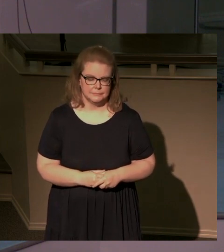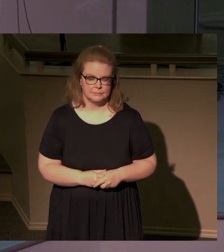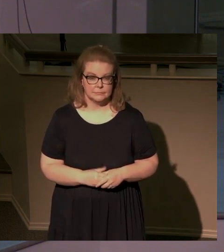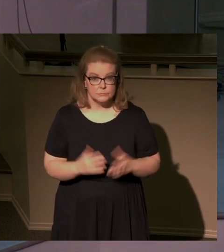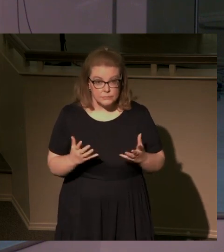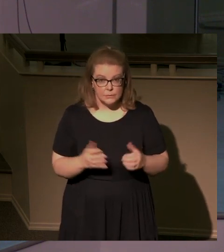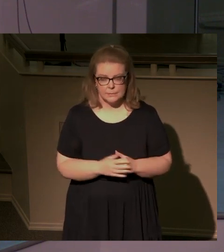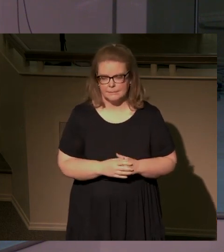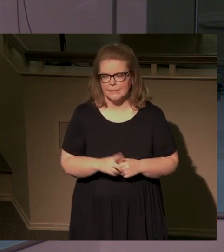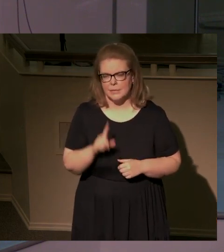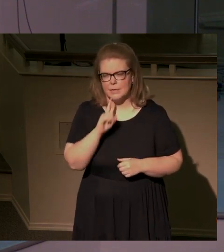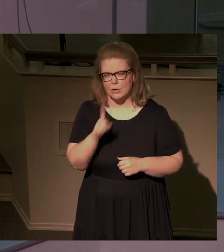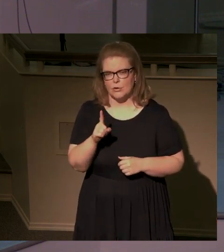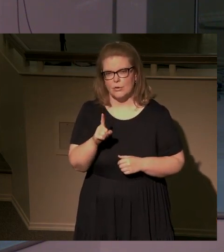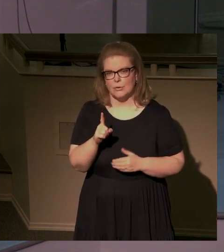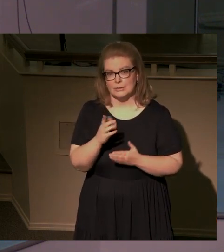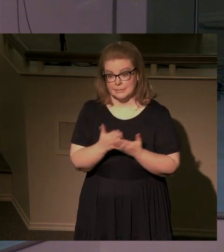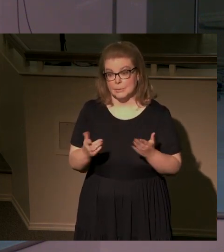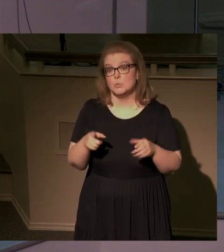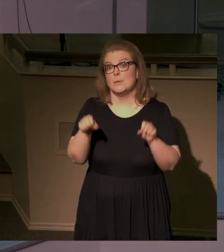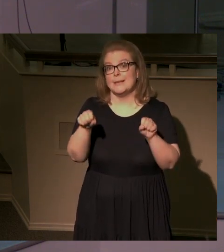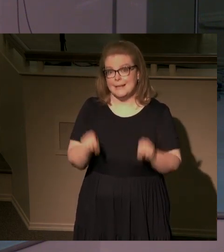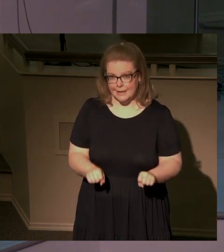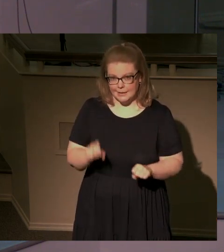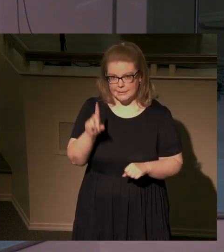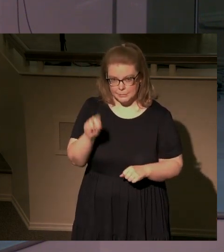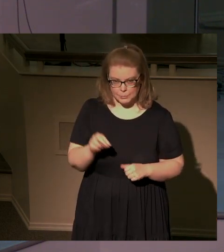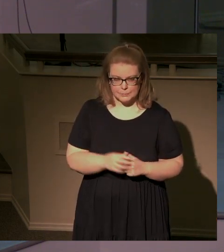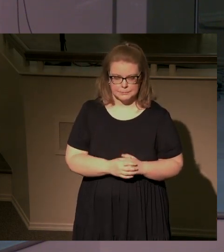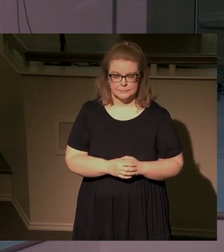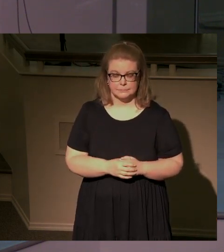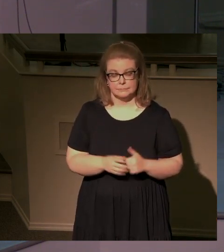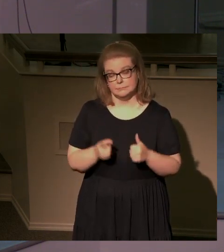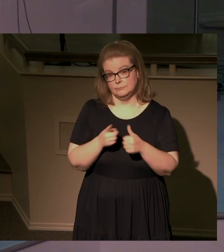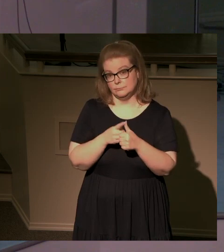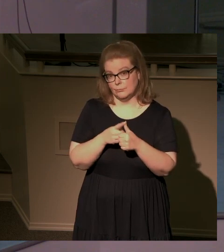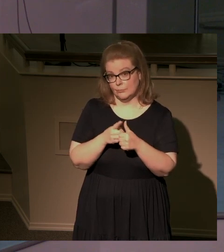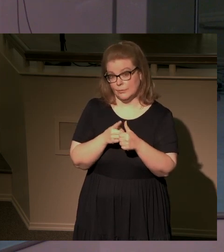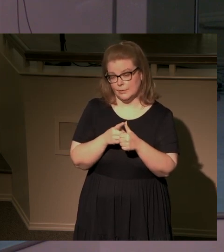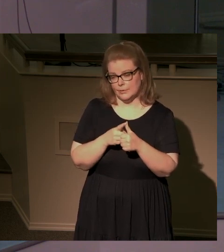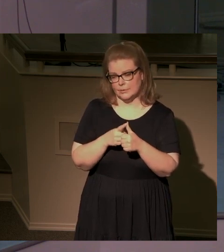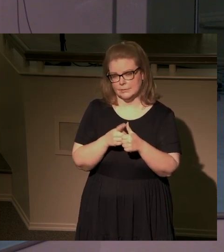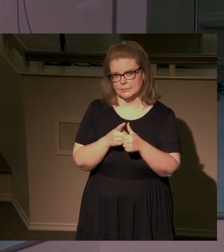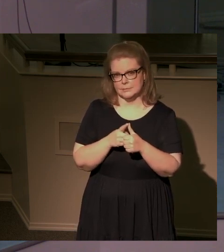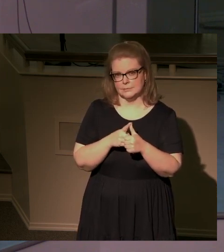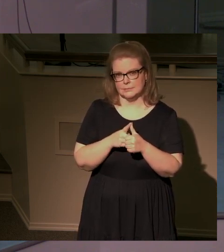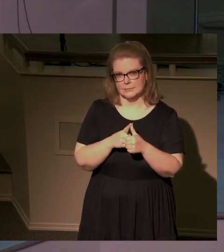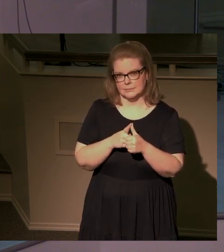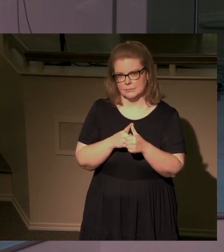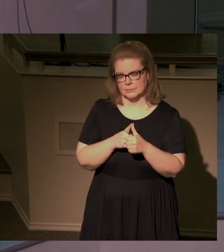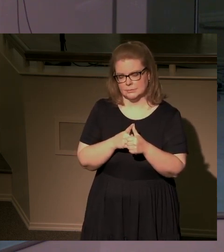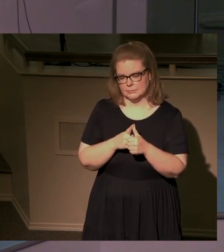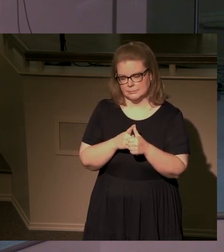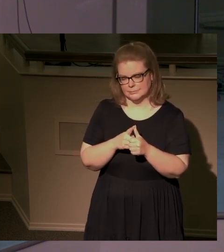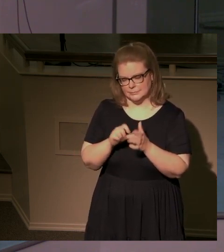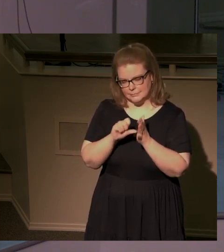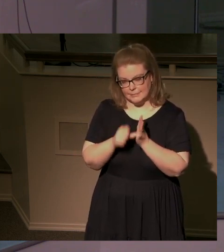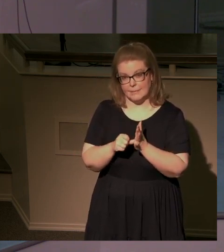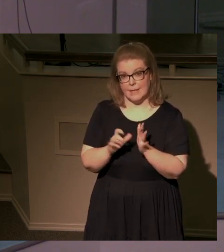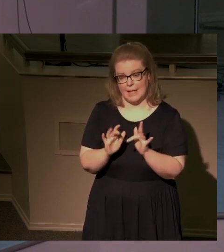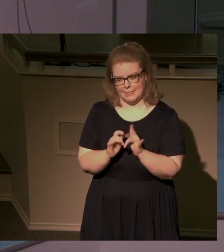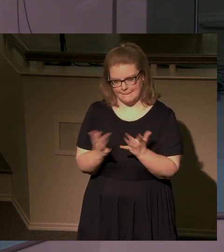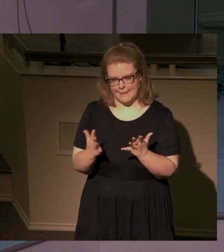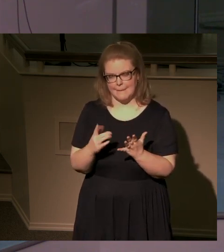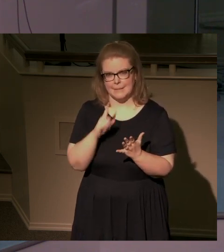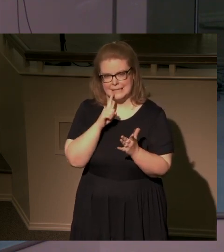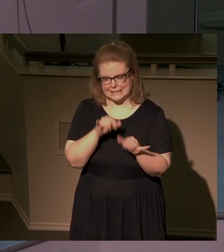So there are some things that you can do. First, elevate the Bible as the common standard